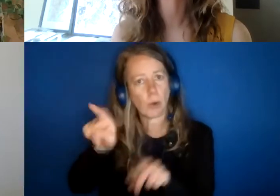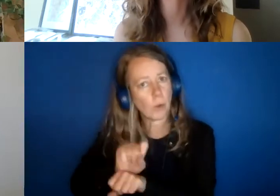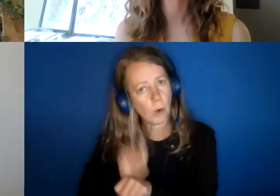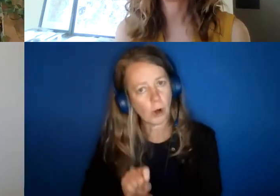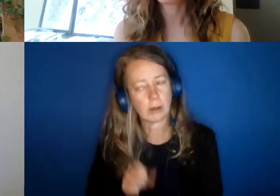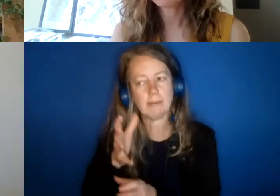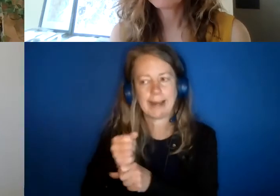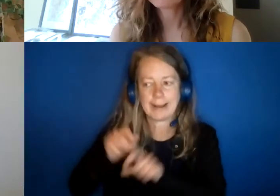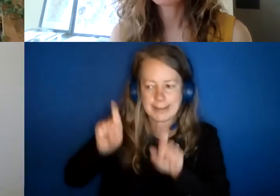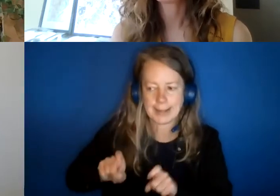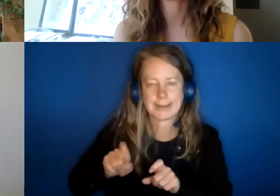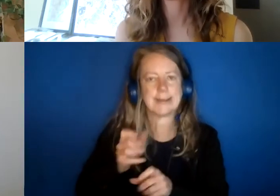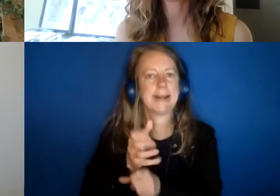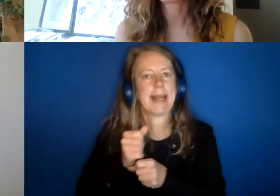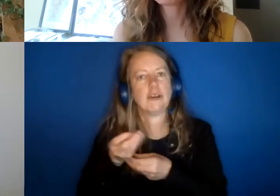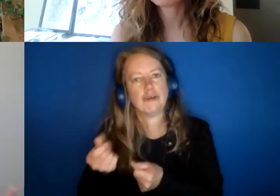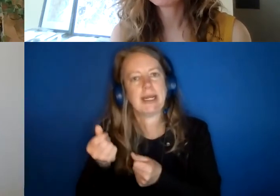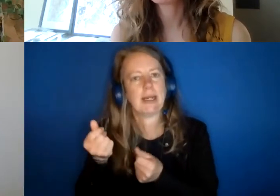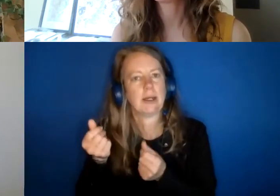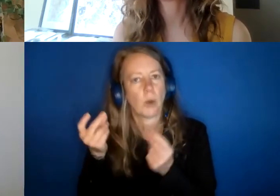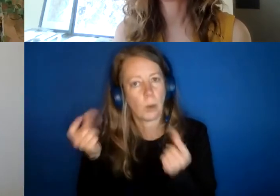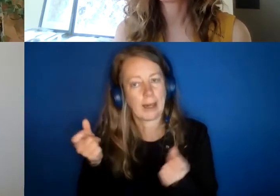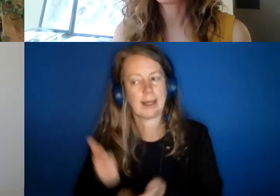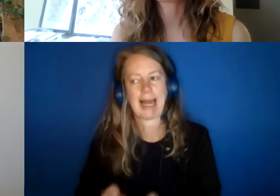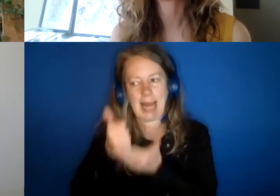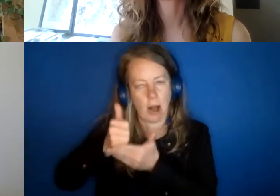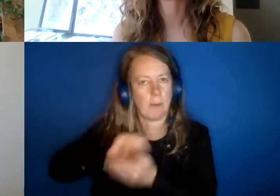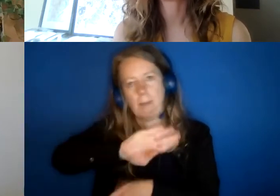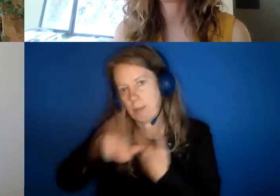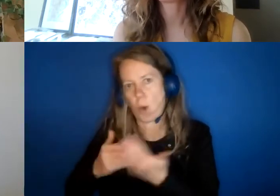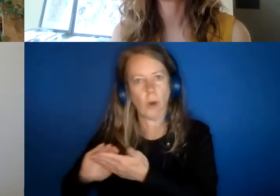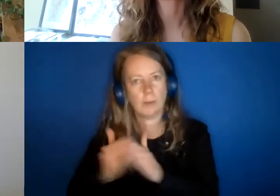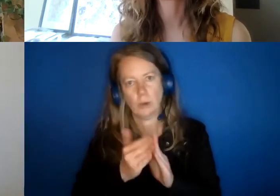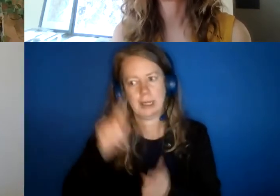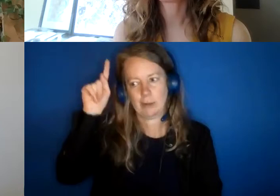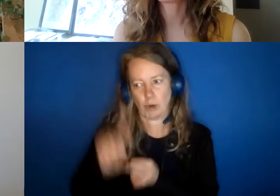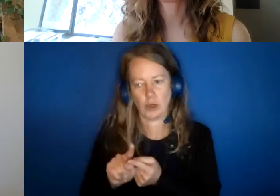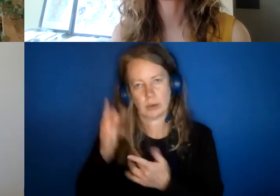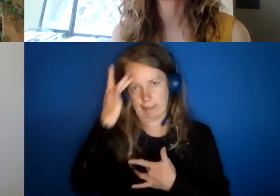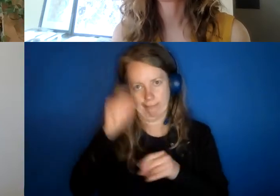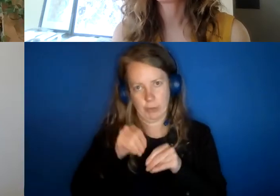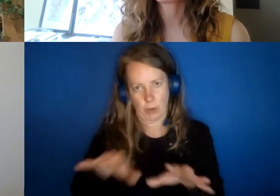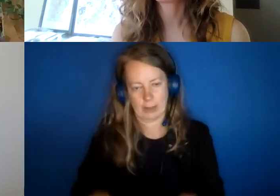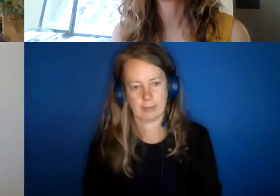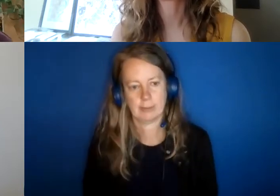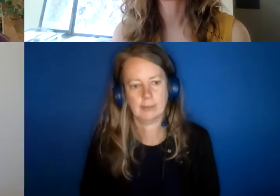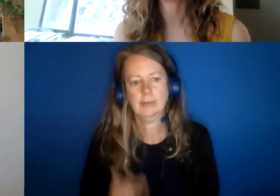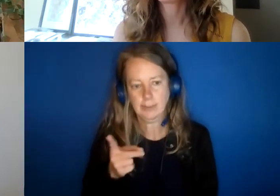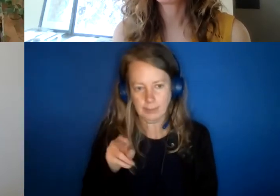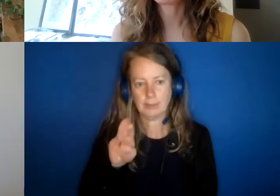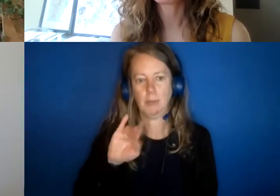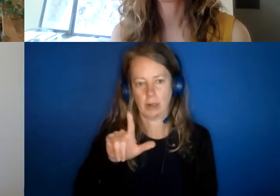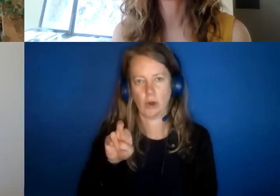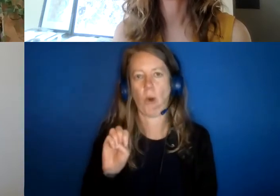tested, get treated quickly, and help the whole community reduce the spread. Yeah, and I can speak from the public